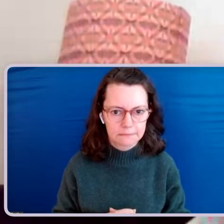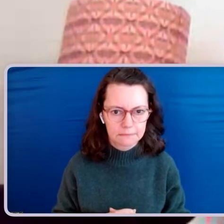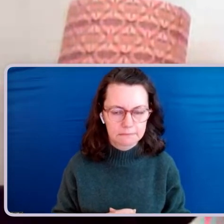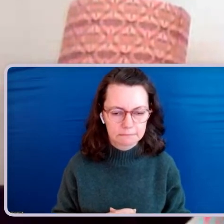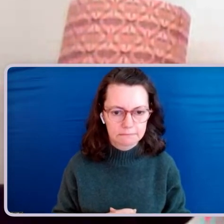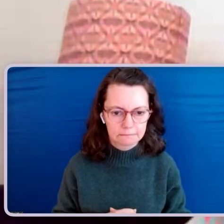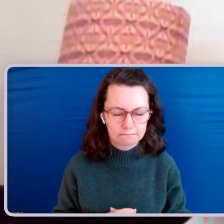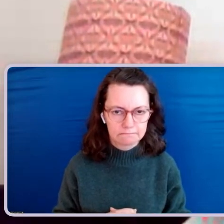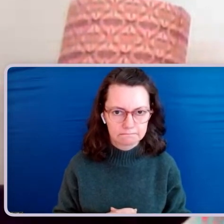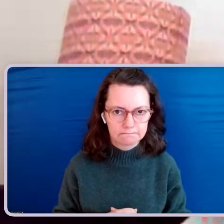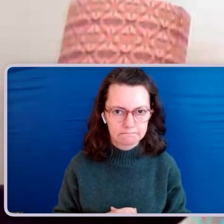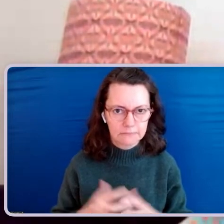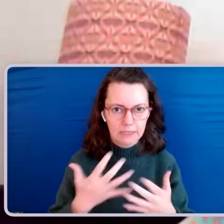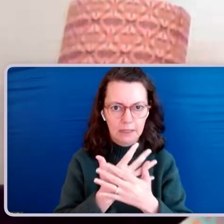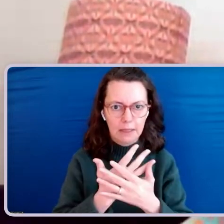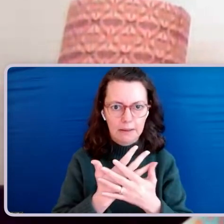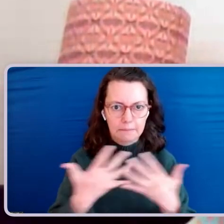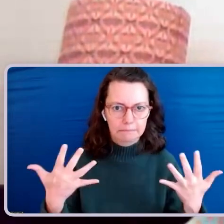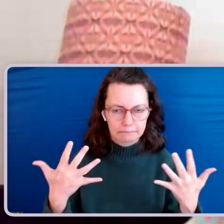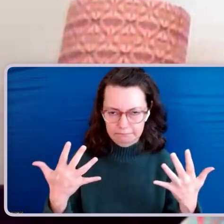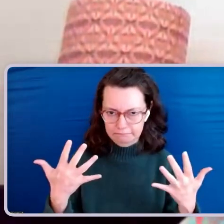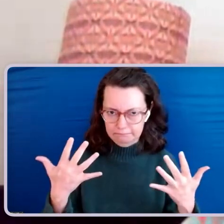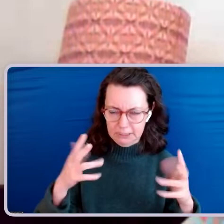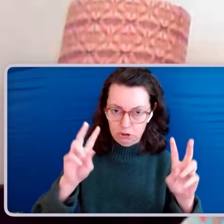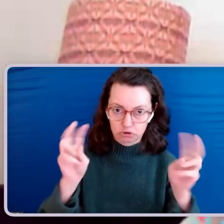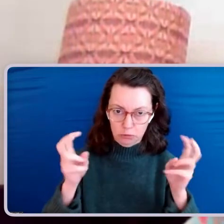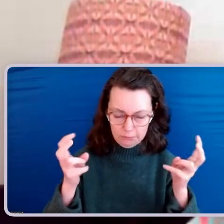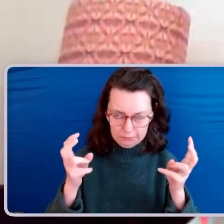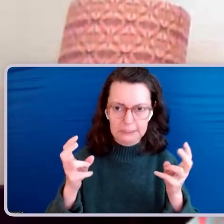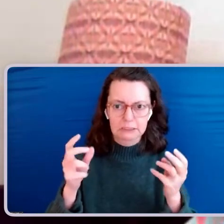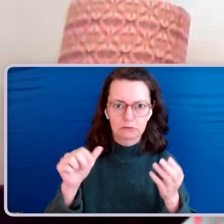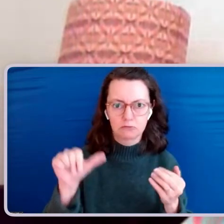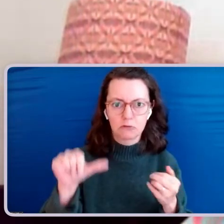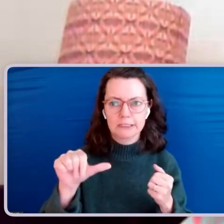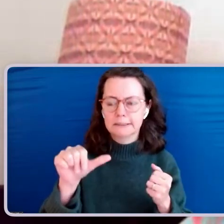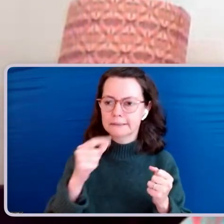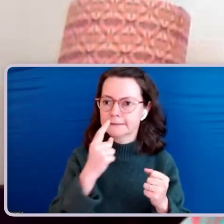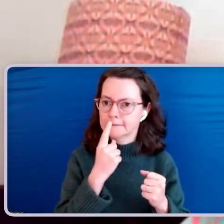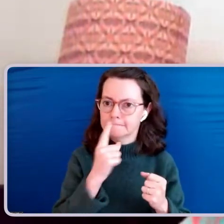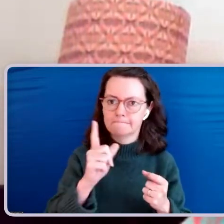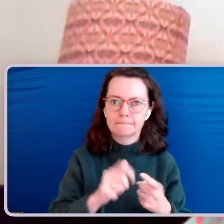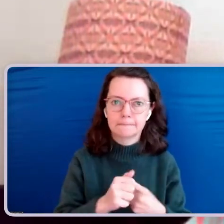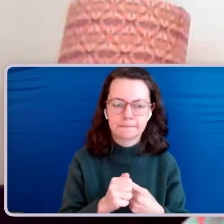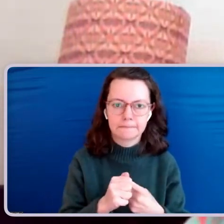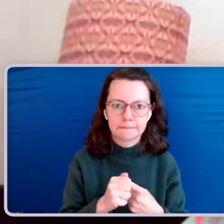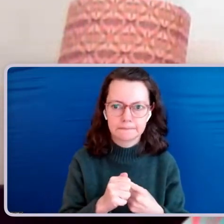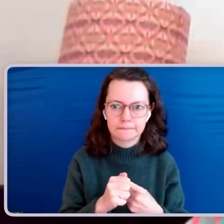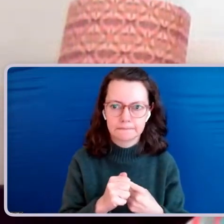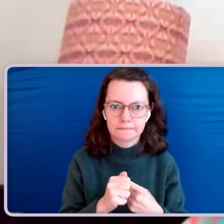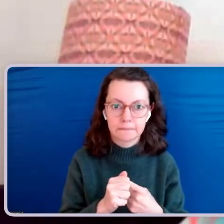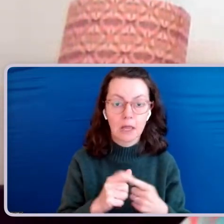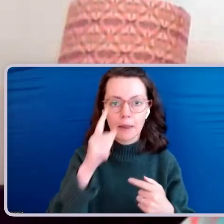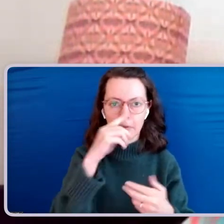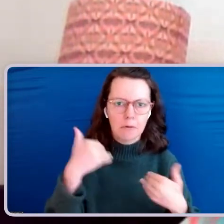on the information that the other panelists have touched on as well, I think a big one for our more remote